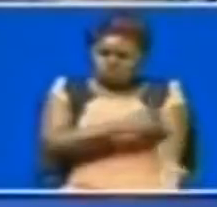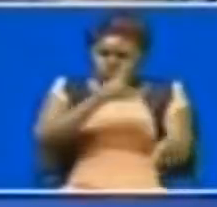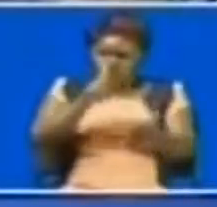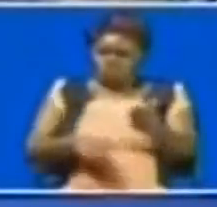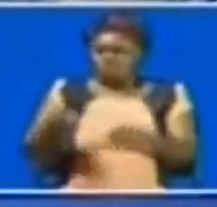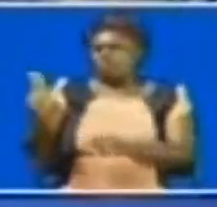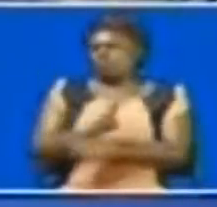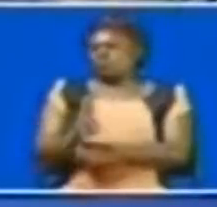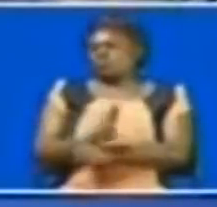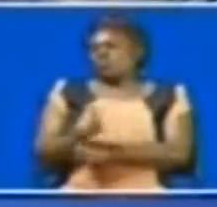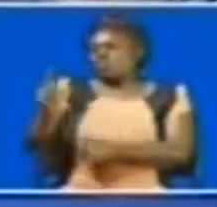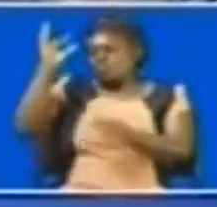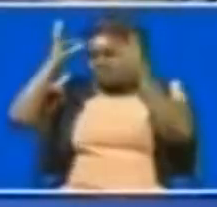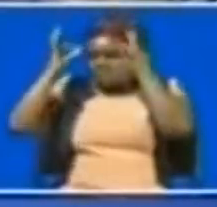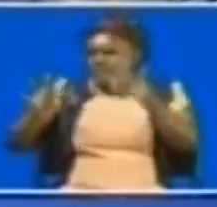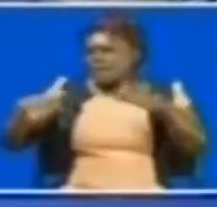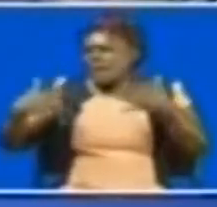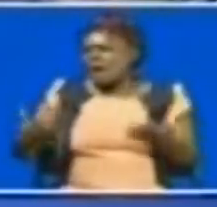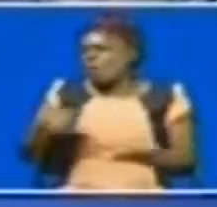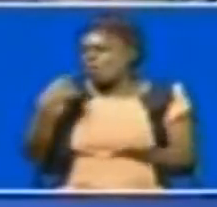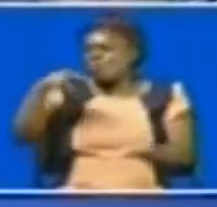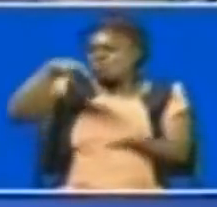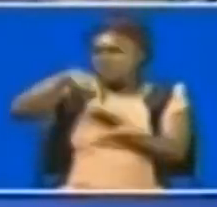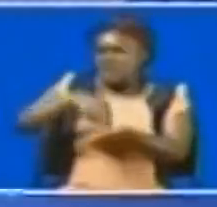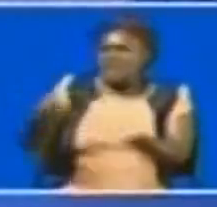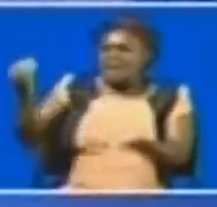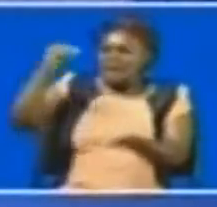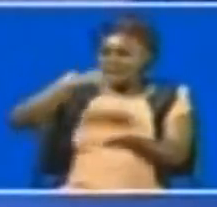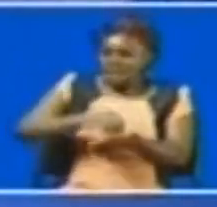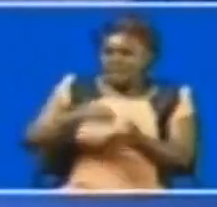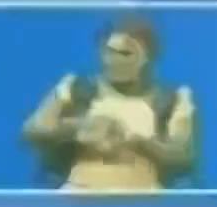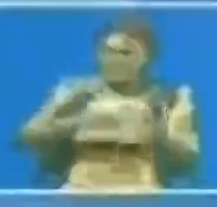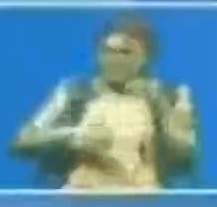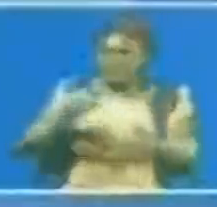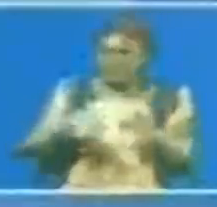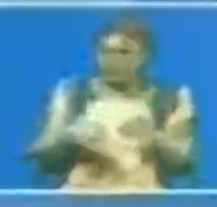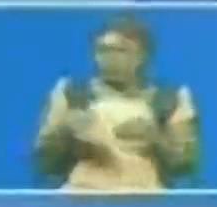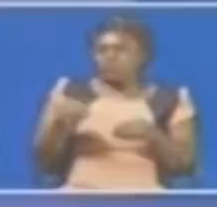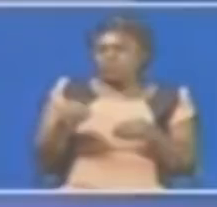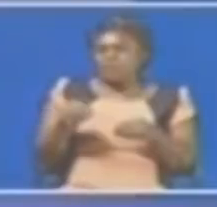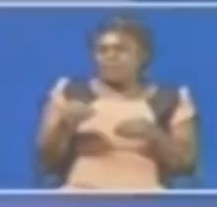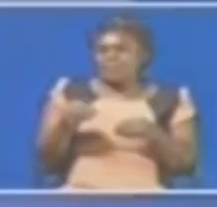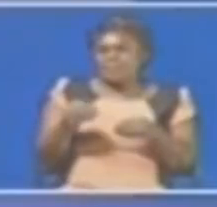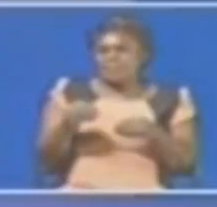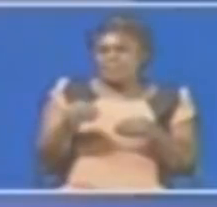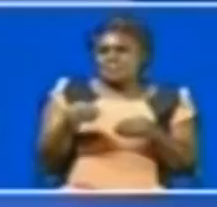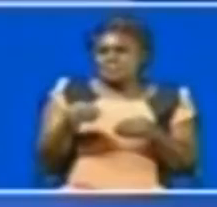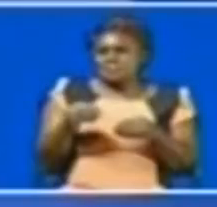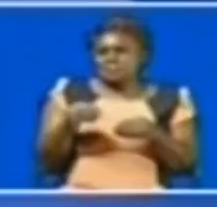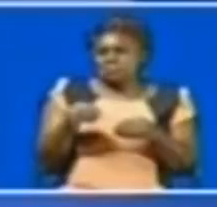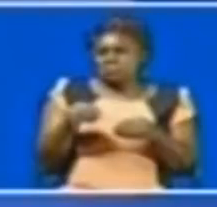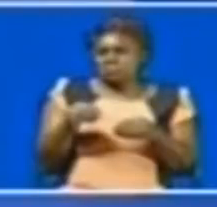on at the time? What was informing the various positions and changes? And what do you think is important to happen to